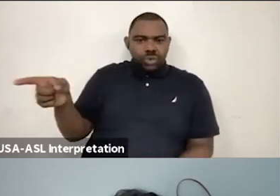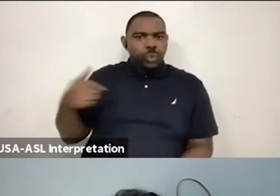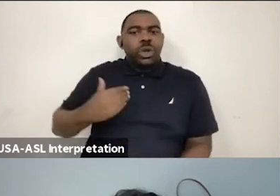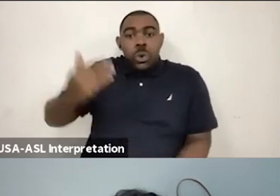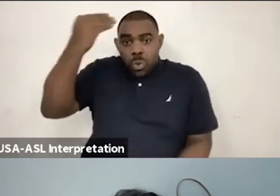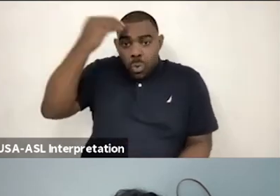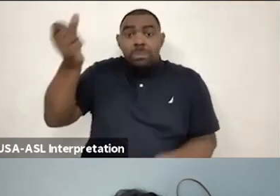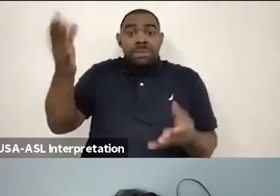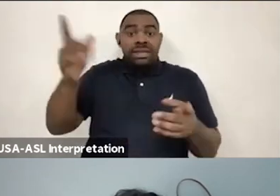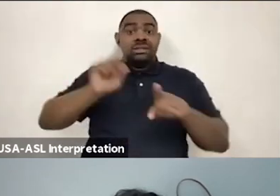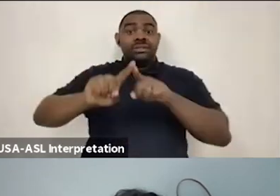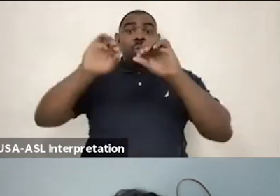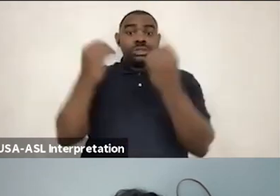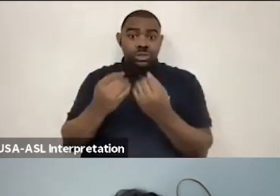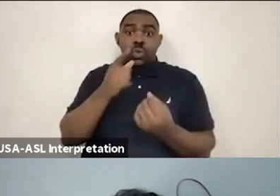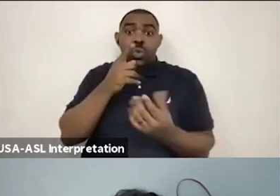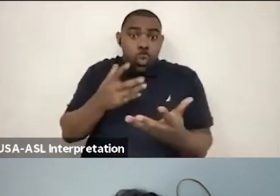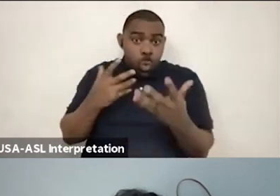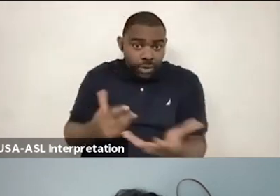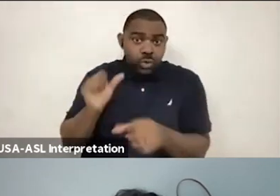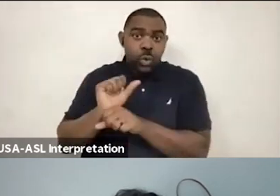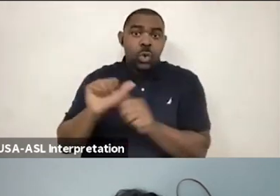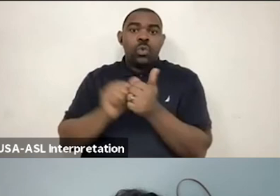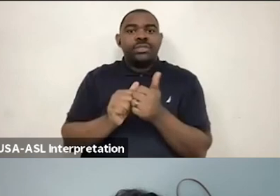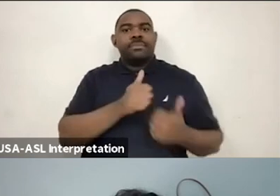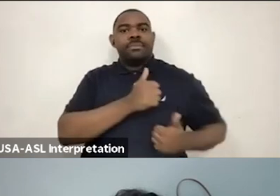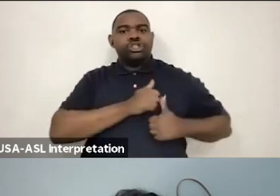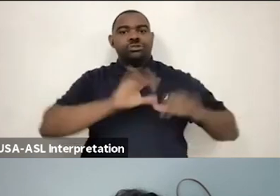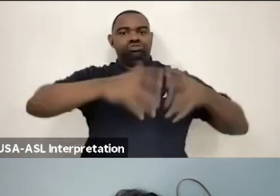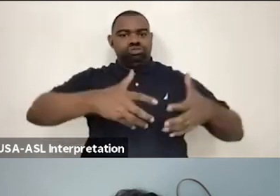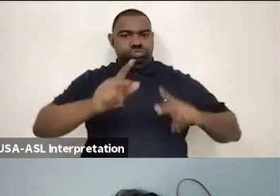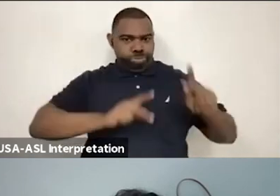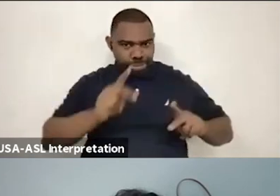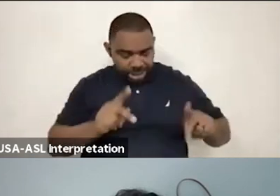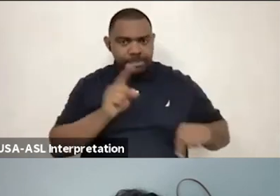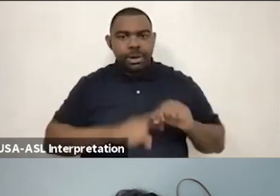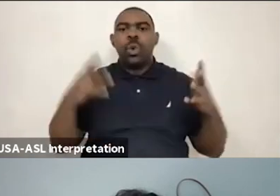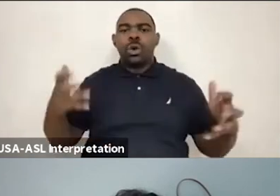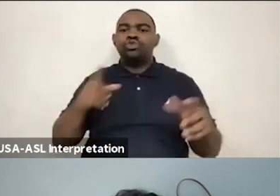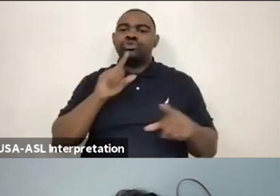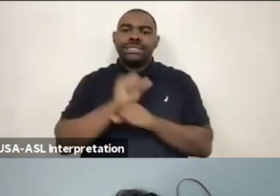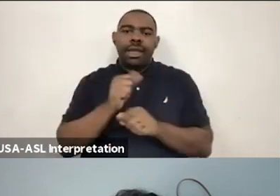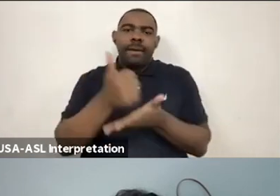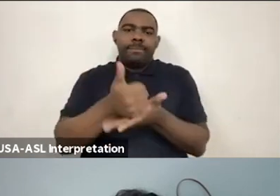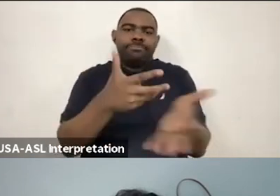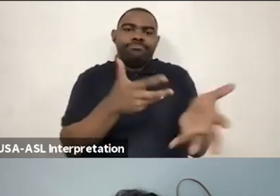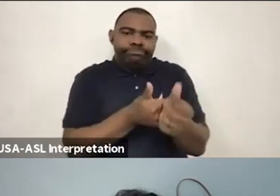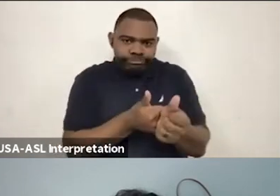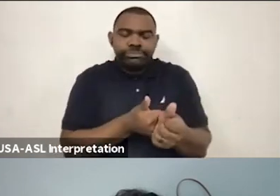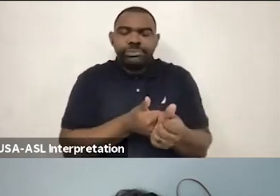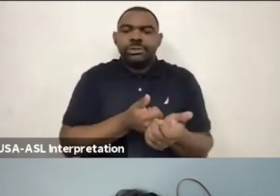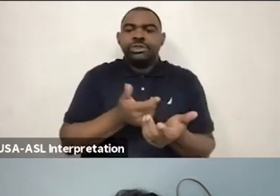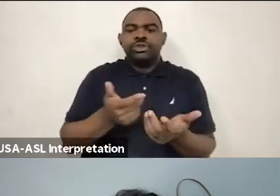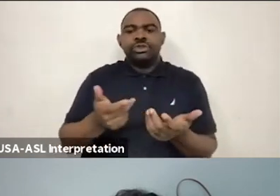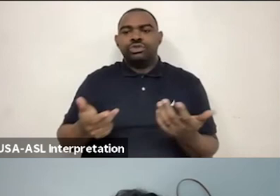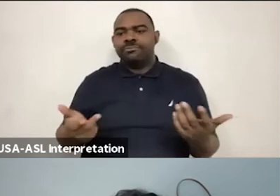organizations. We know there are a lot of other organizations out there who would like to work with military populations, but we want to get them up to speed. We